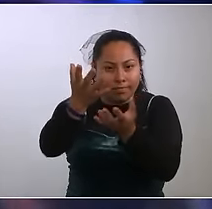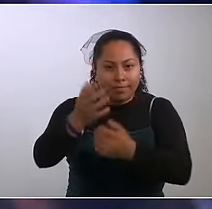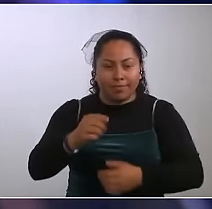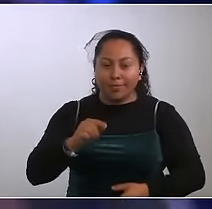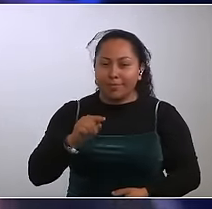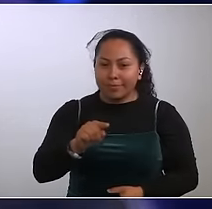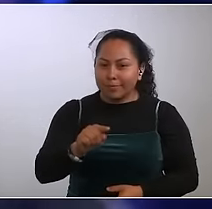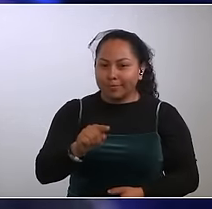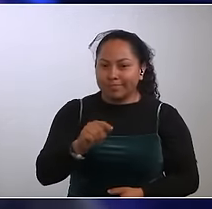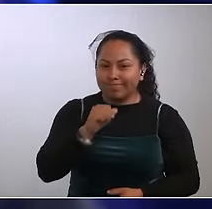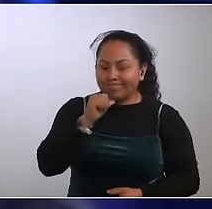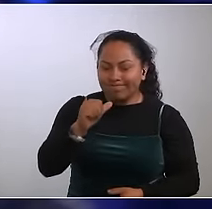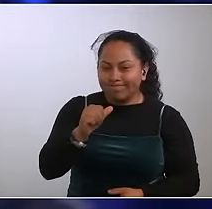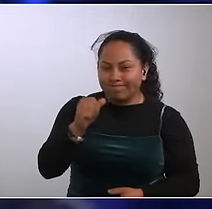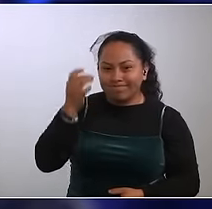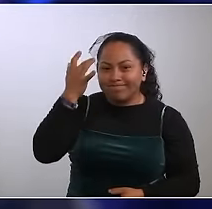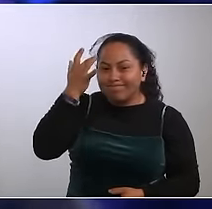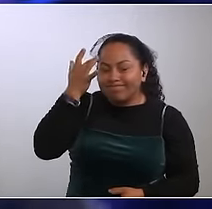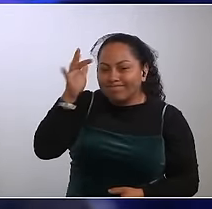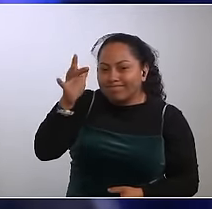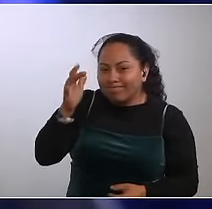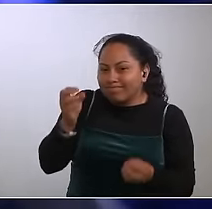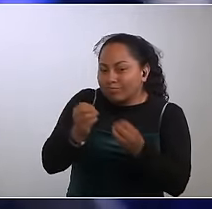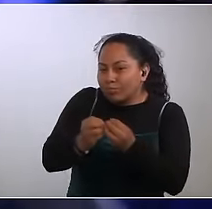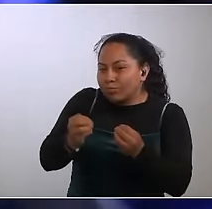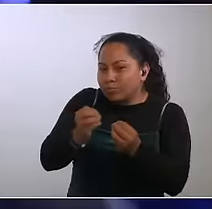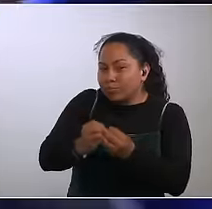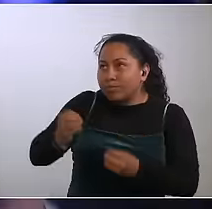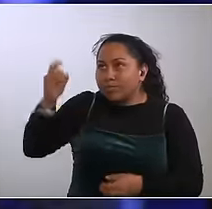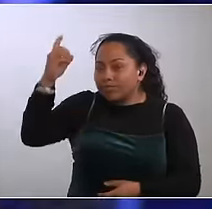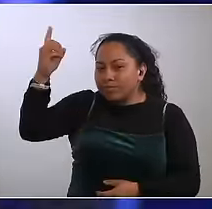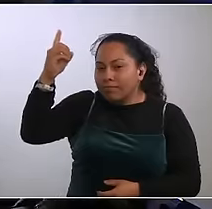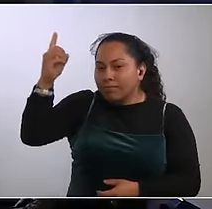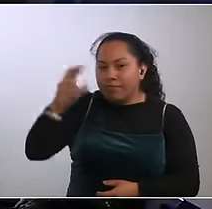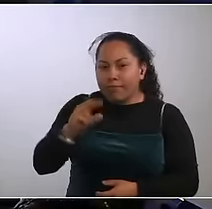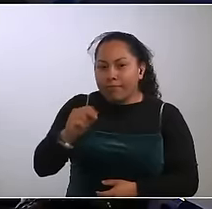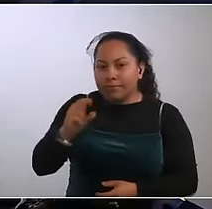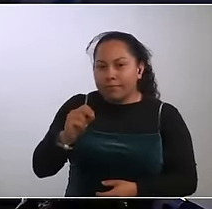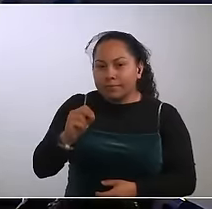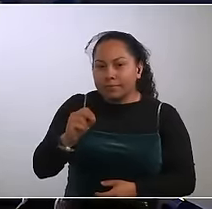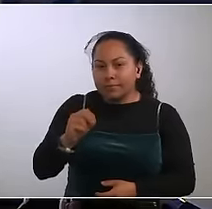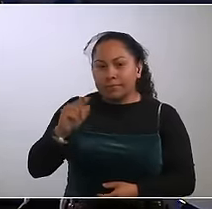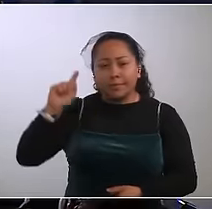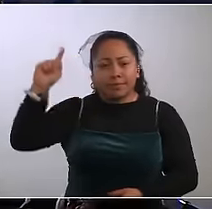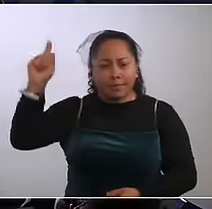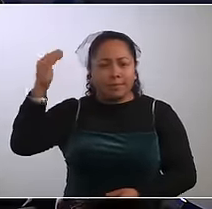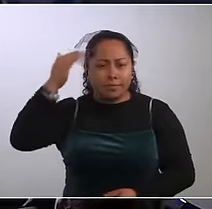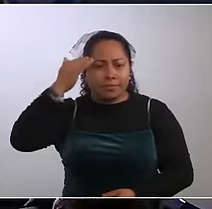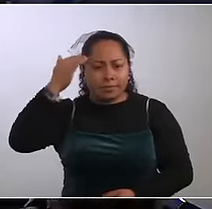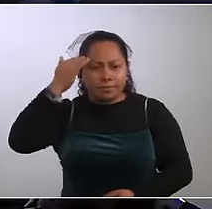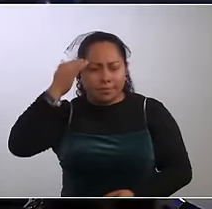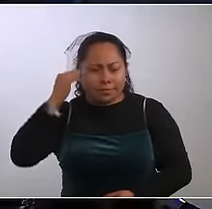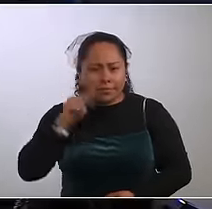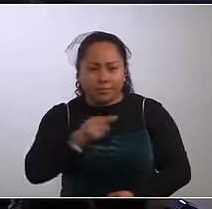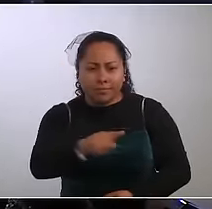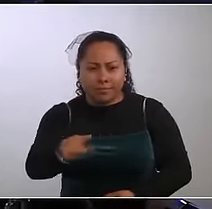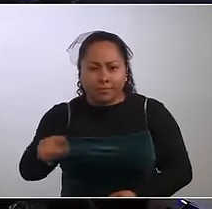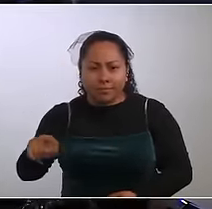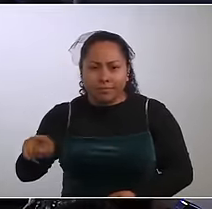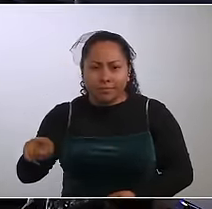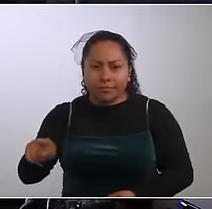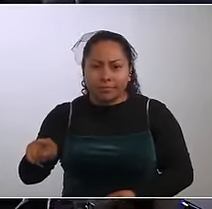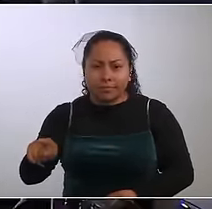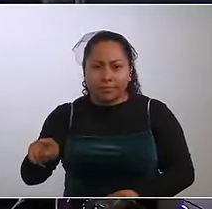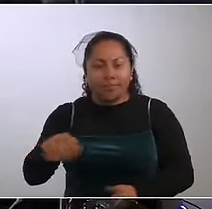he is. Usted no es más inteligente que he él. Gave you that brain. Él le dio ese cerebro. He knows your making. Él conoce su and he made you postura. Wonderfully